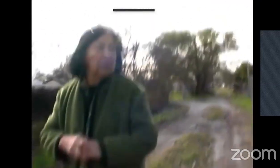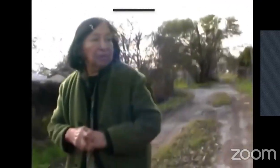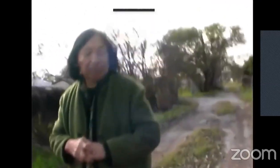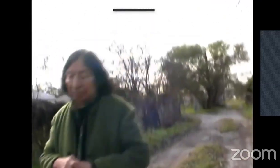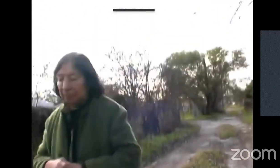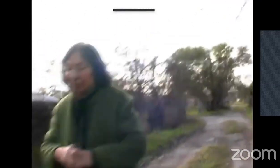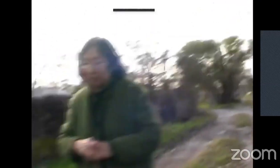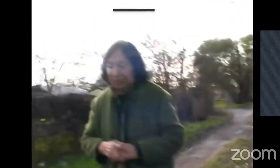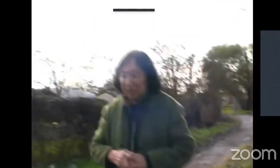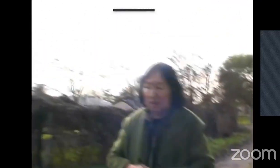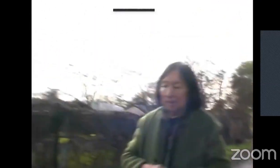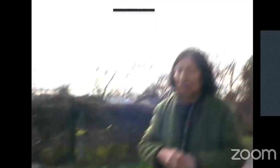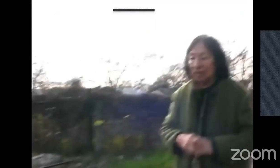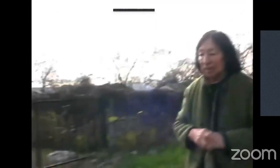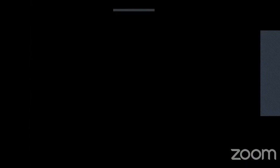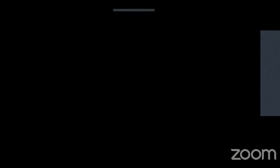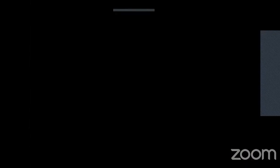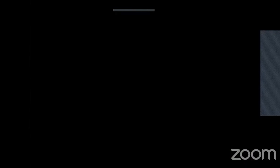Oh, hush.